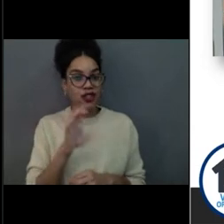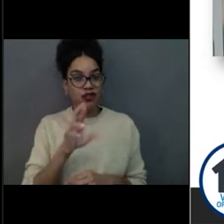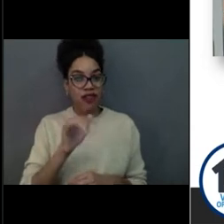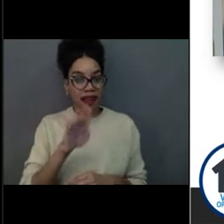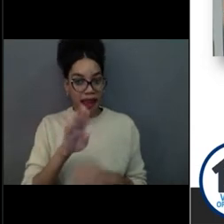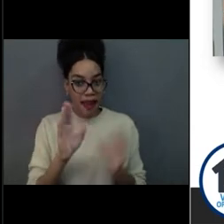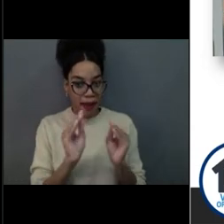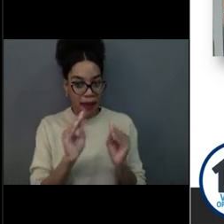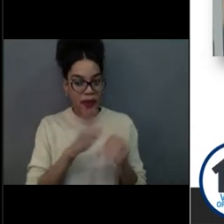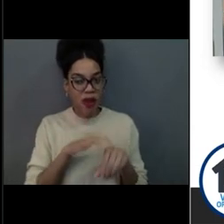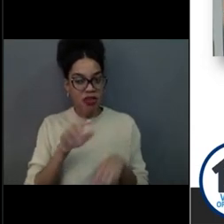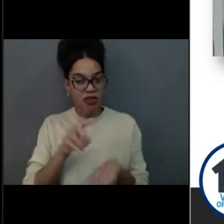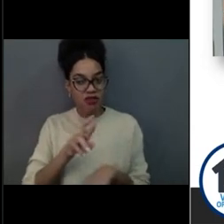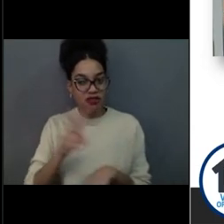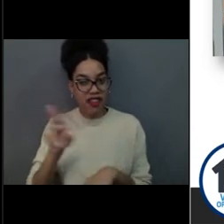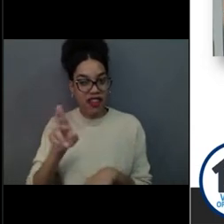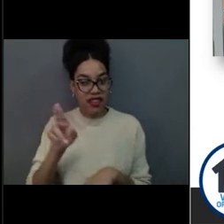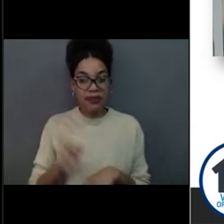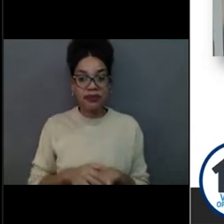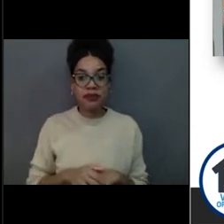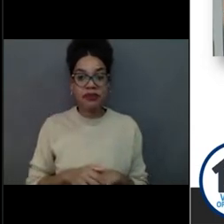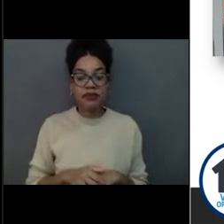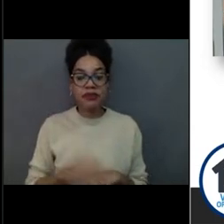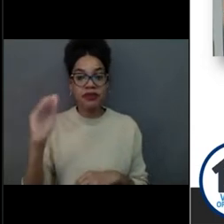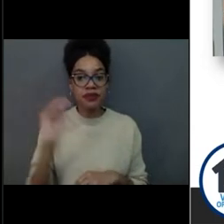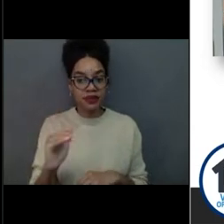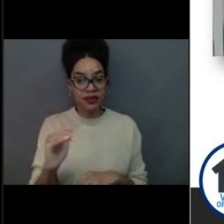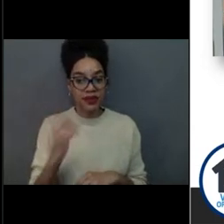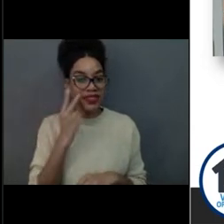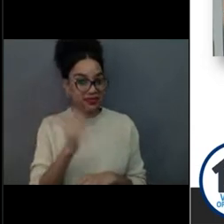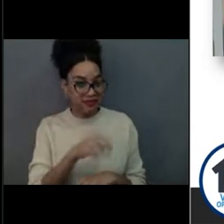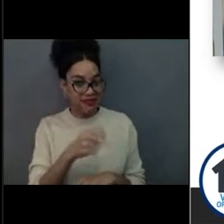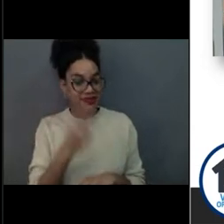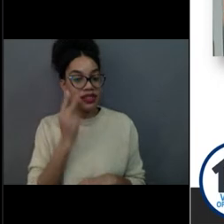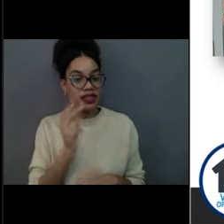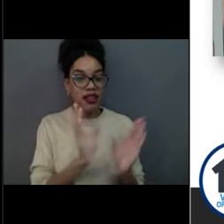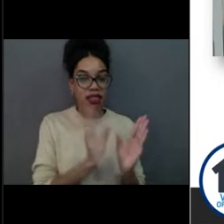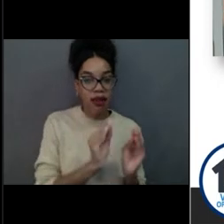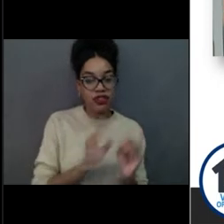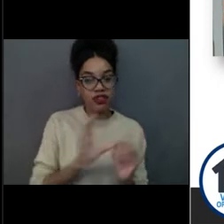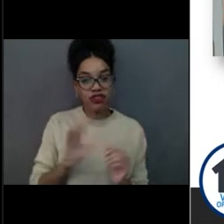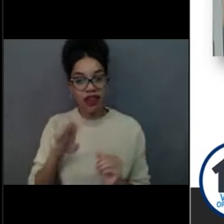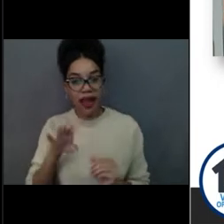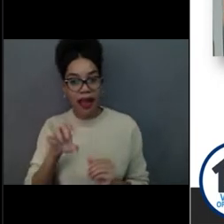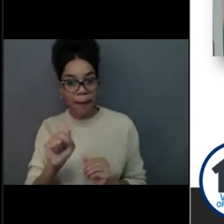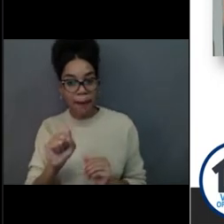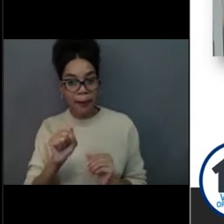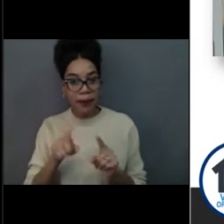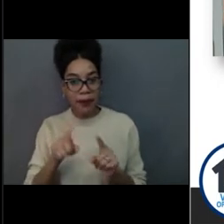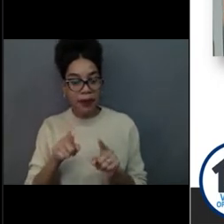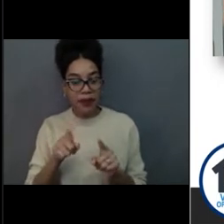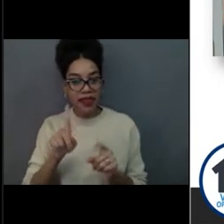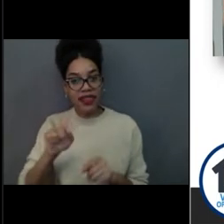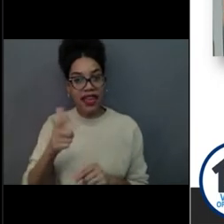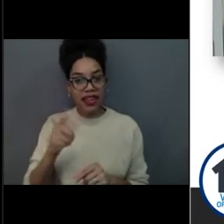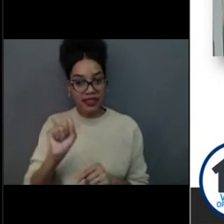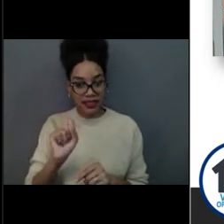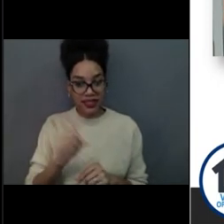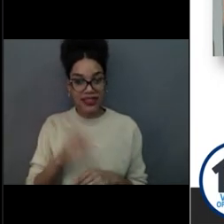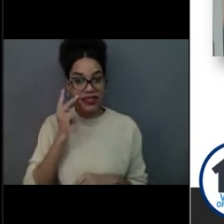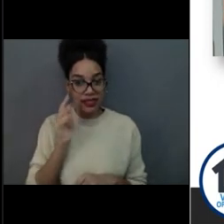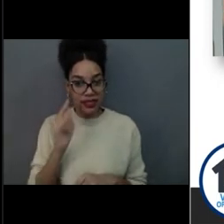right. Maria says, yeah, lobsters and crab legs. Let's see, Larice sees the lobster as